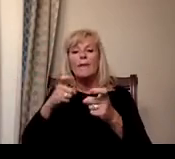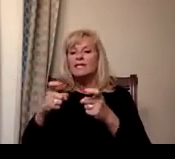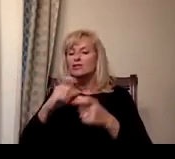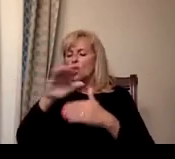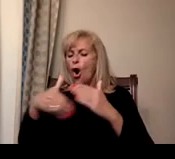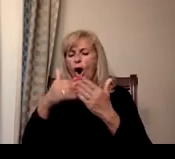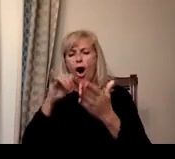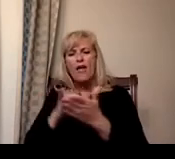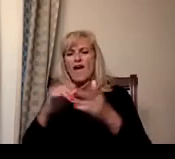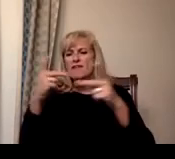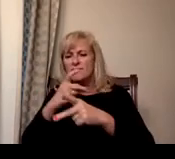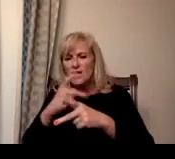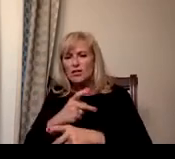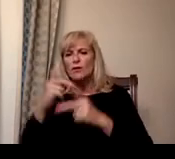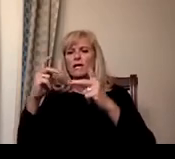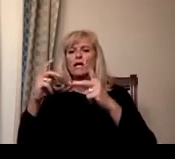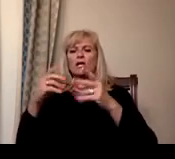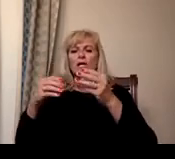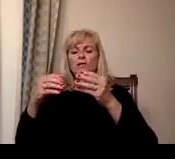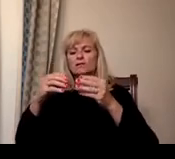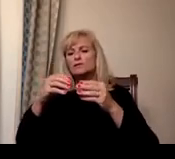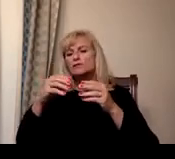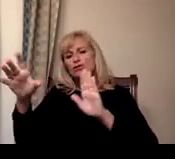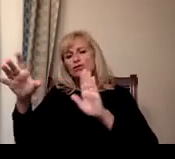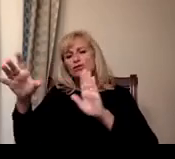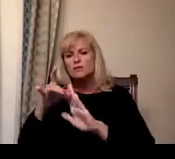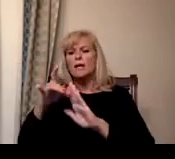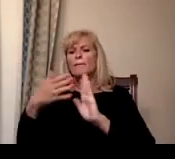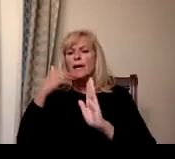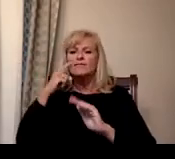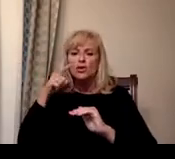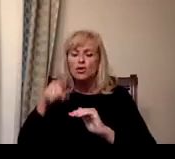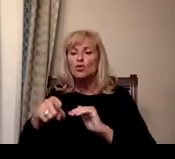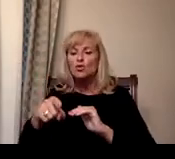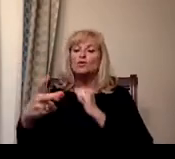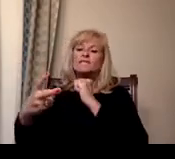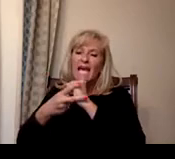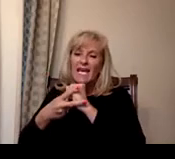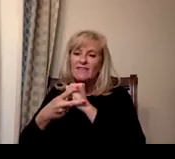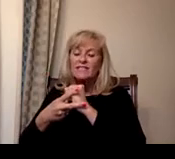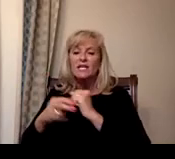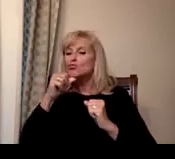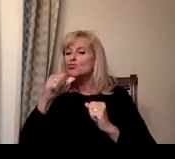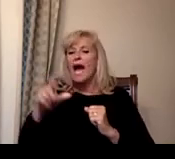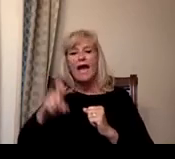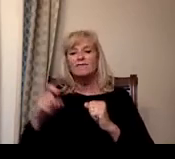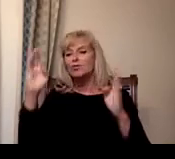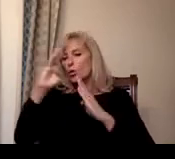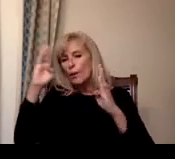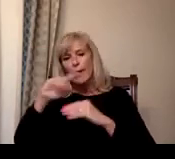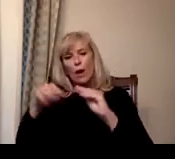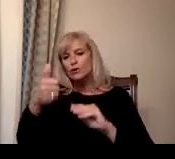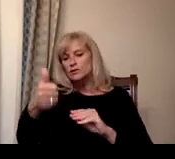you, allowing you to experience the savings aspect without the hassle of managing. So let's go through